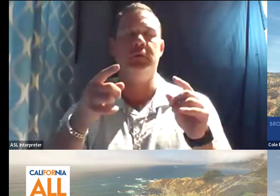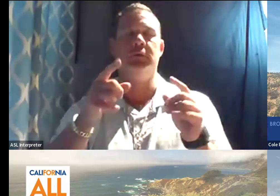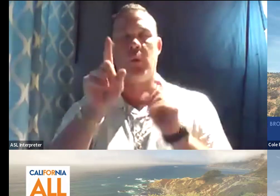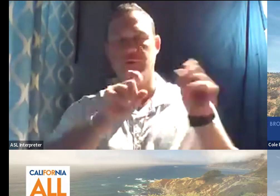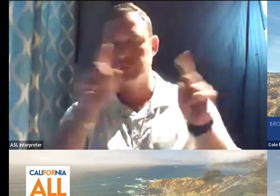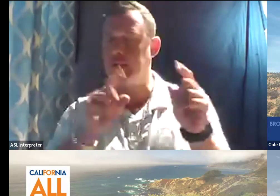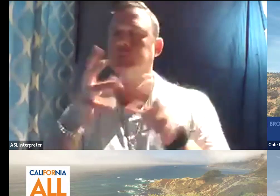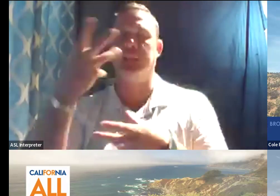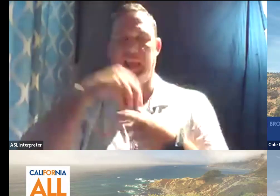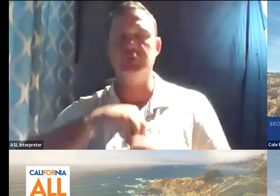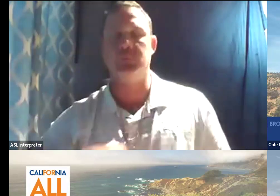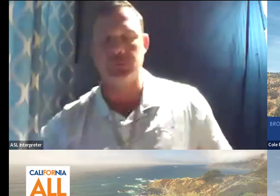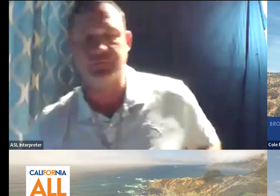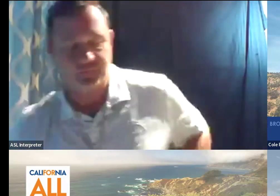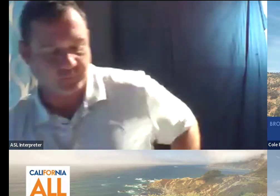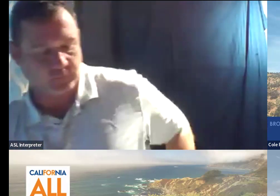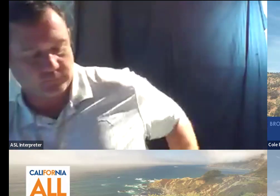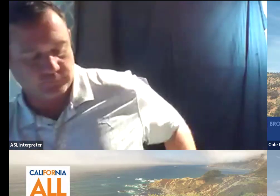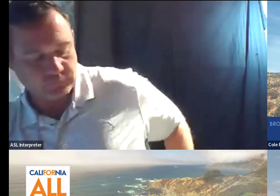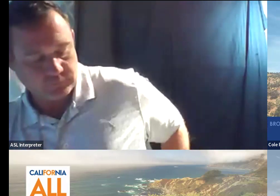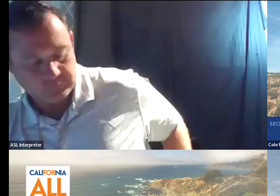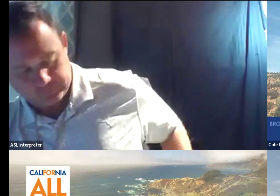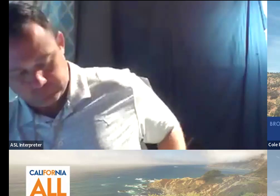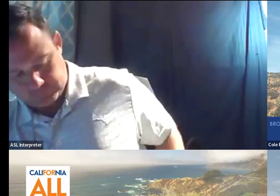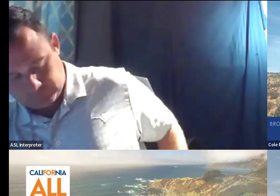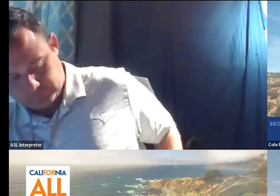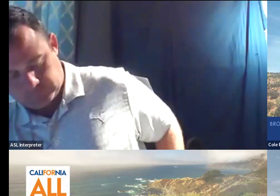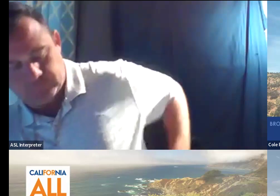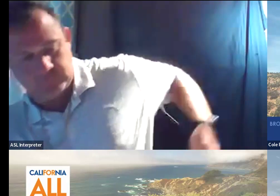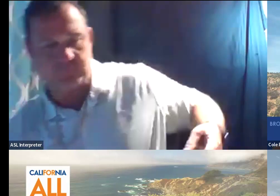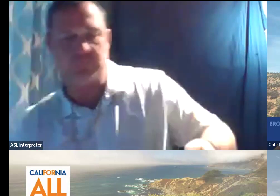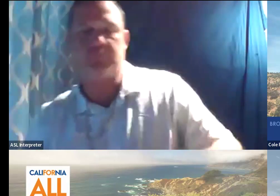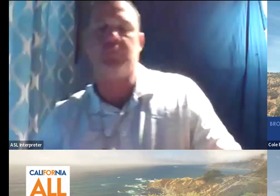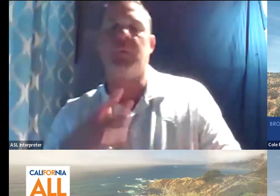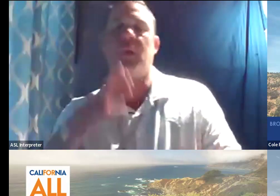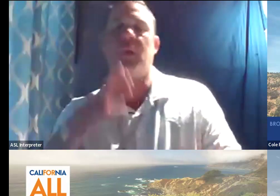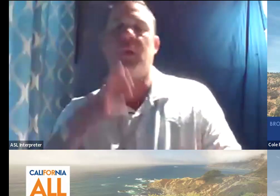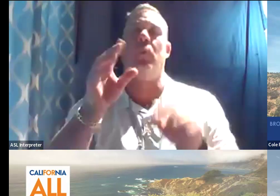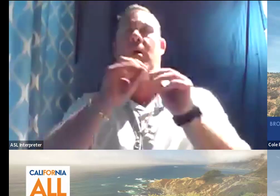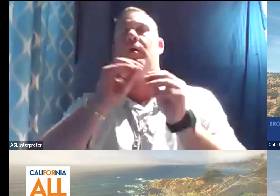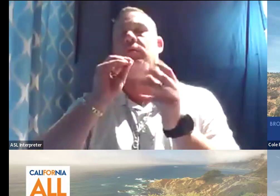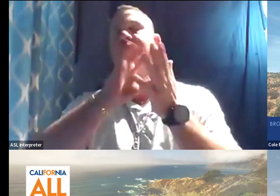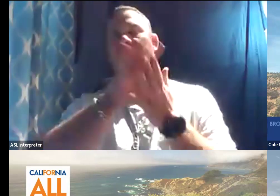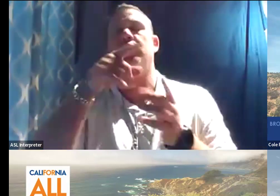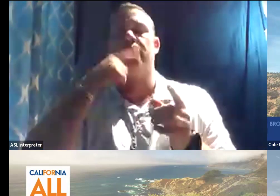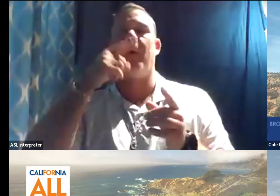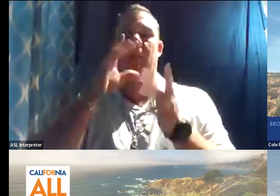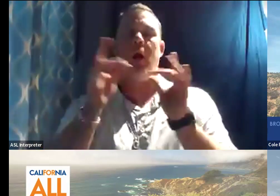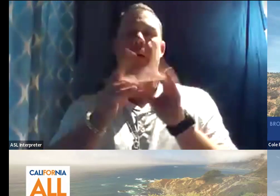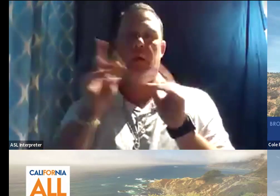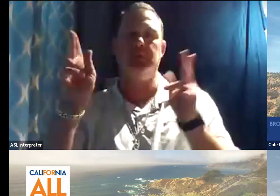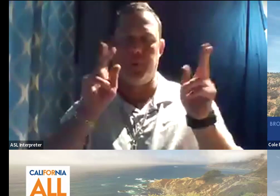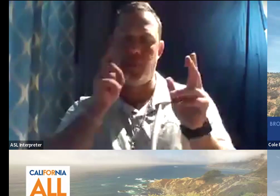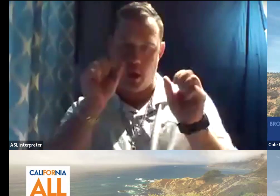questionnaires. And we will put those to public comment so that folks can comment